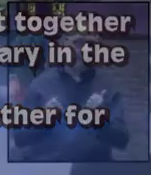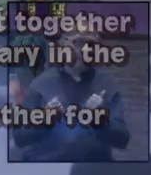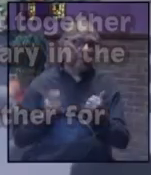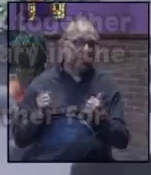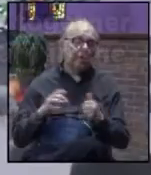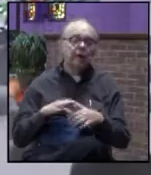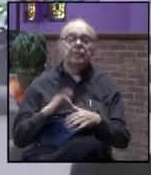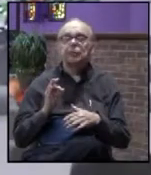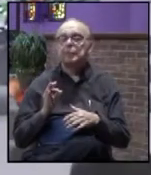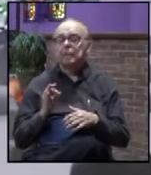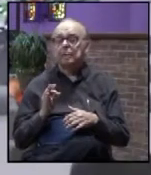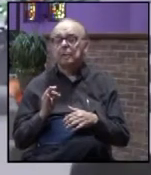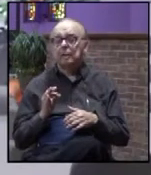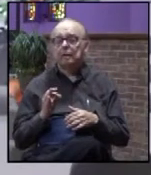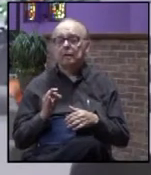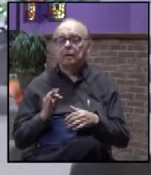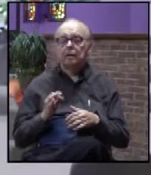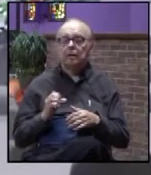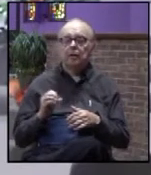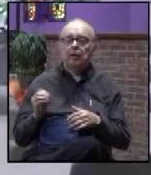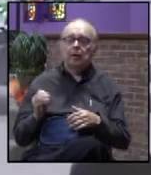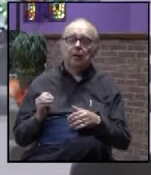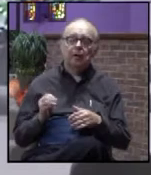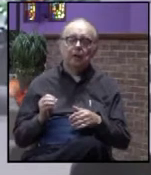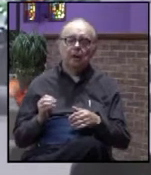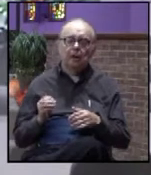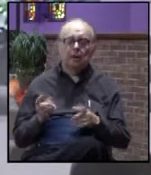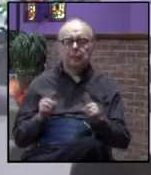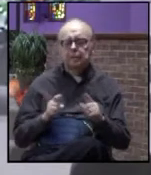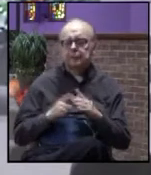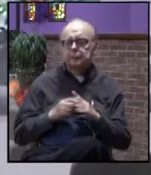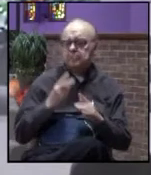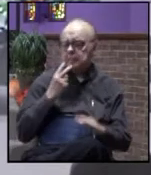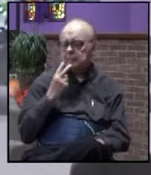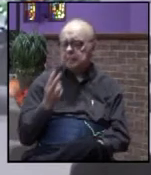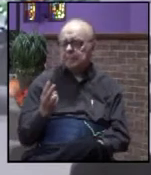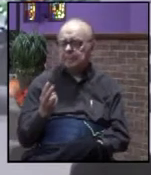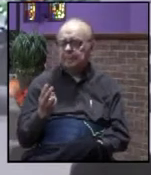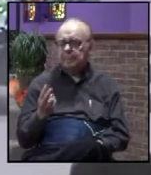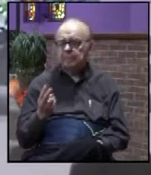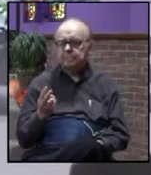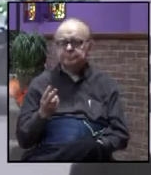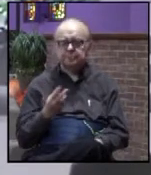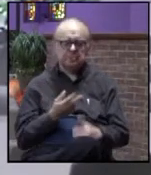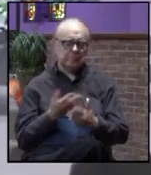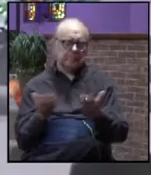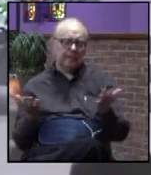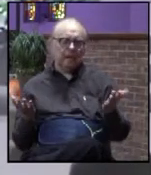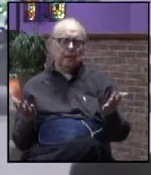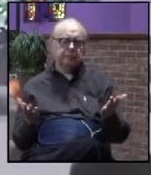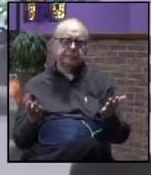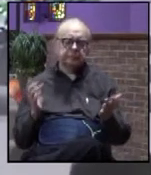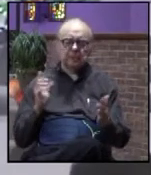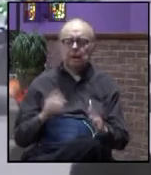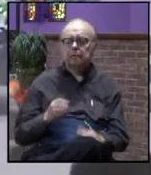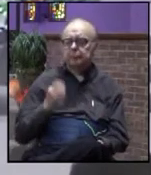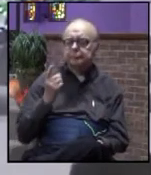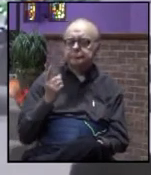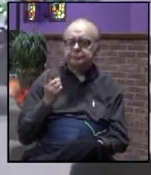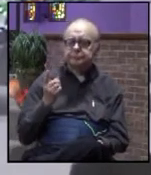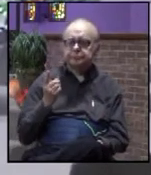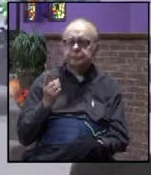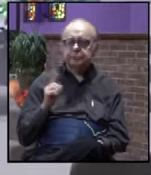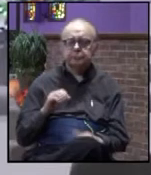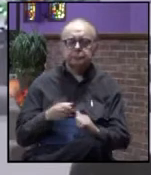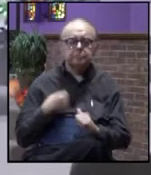Spirit. So when you begin to look at these things, we need to understand, so